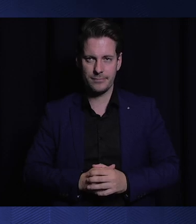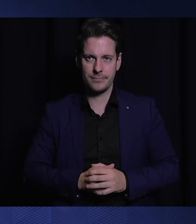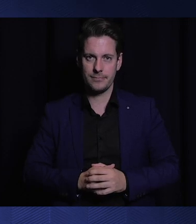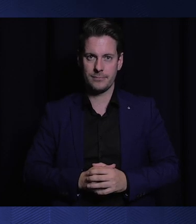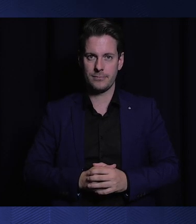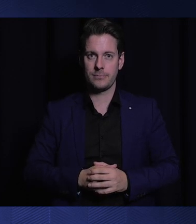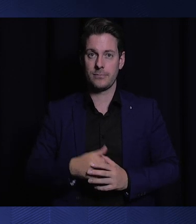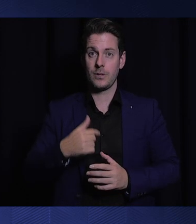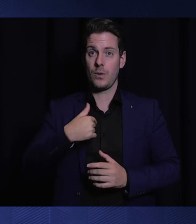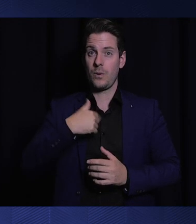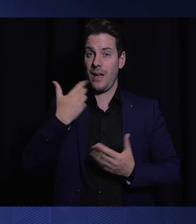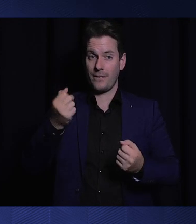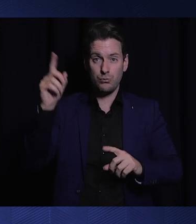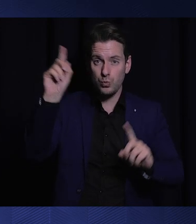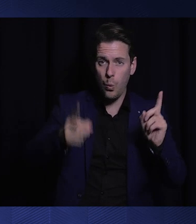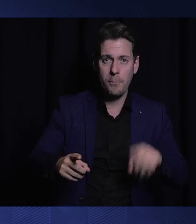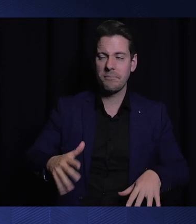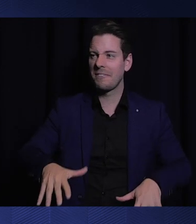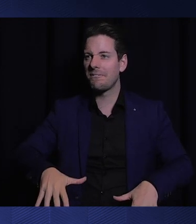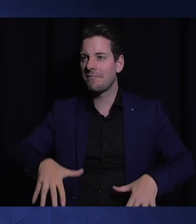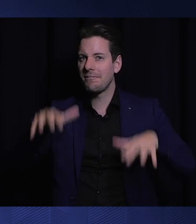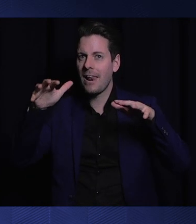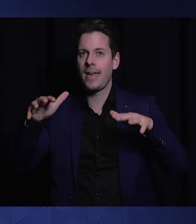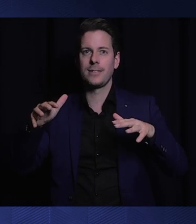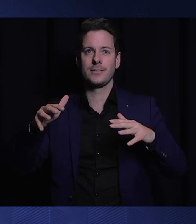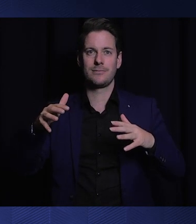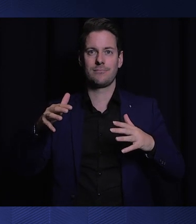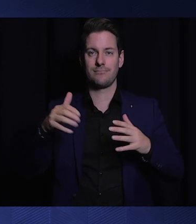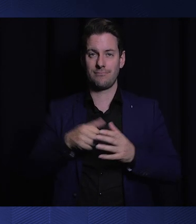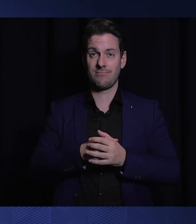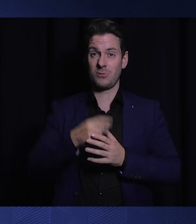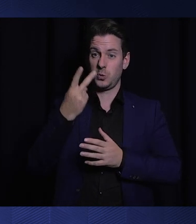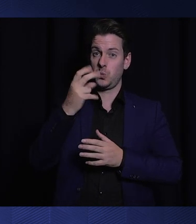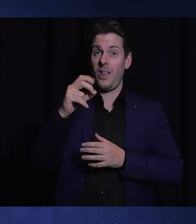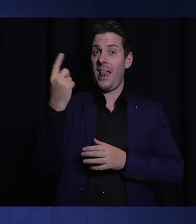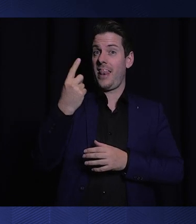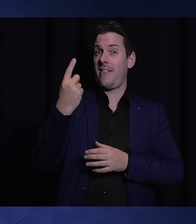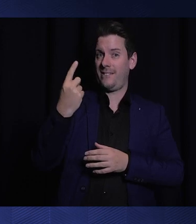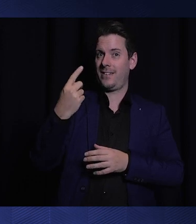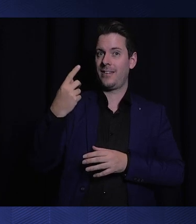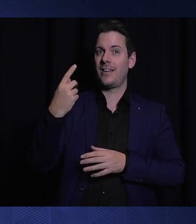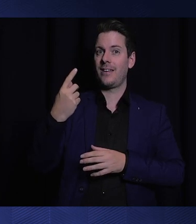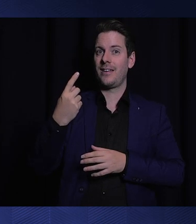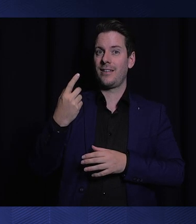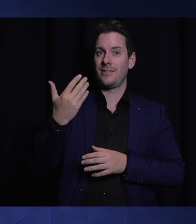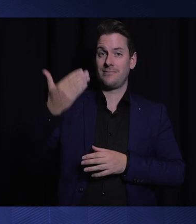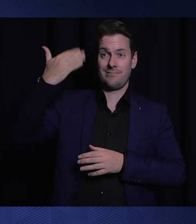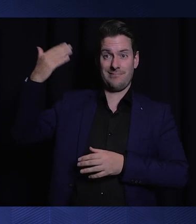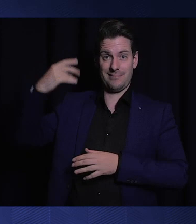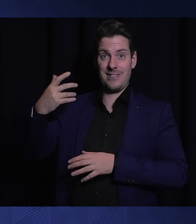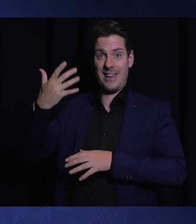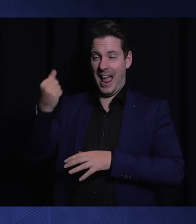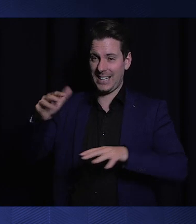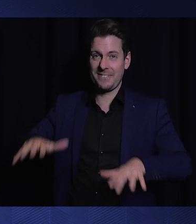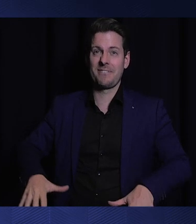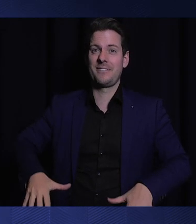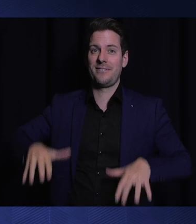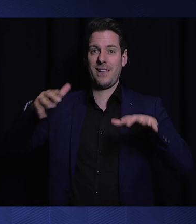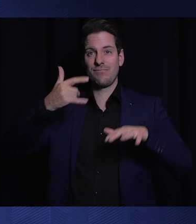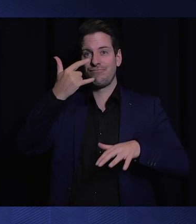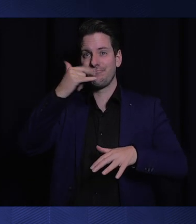storm, we have flood, and even in the 2011 that we have a very big flood within the